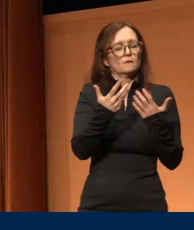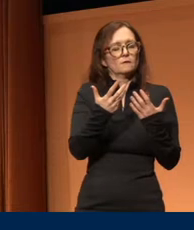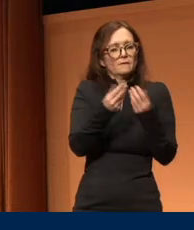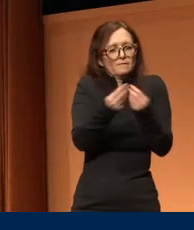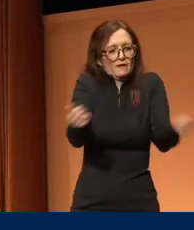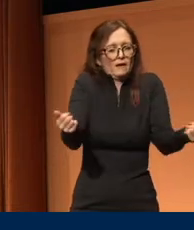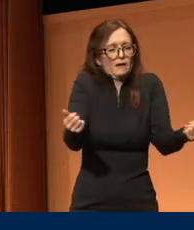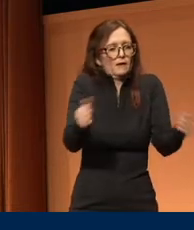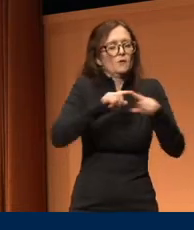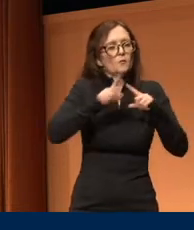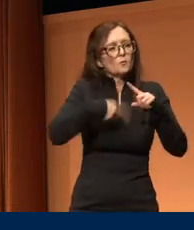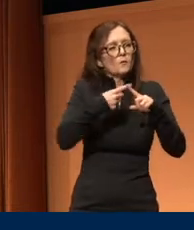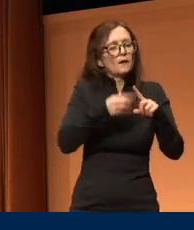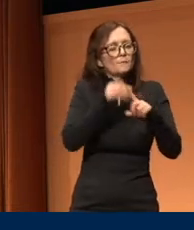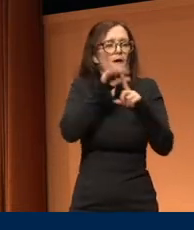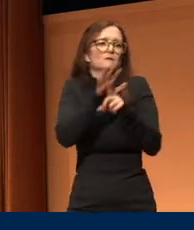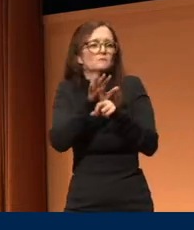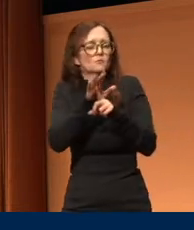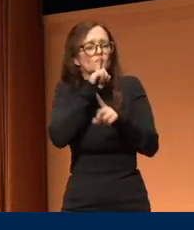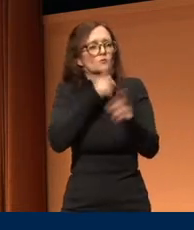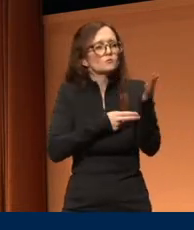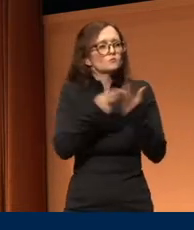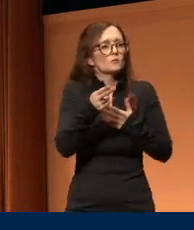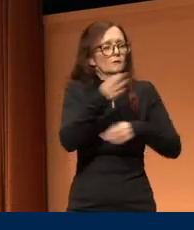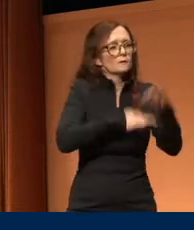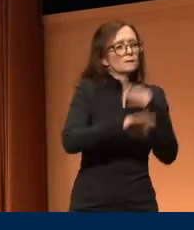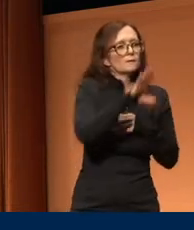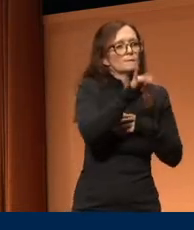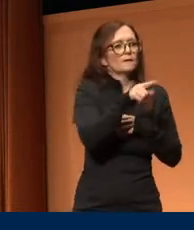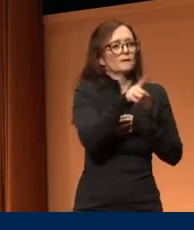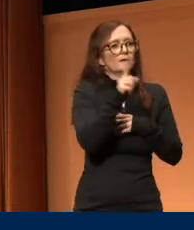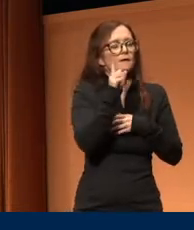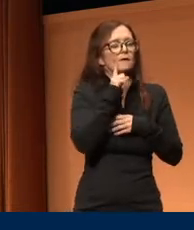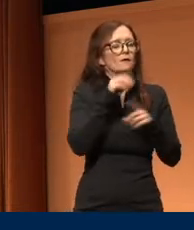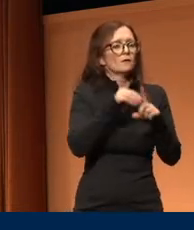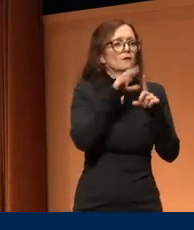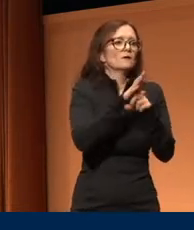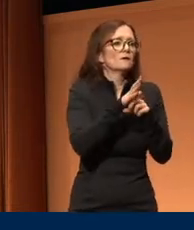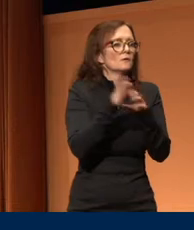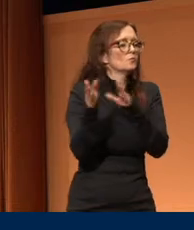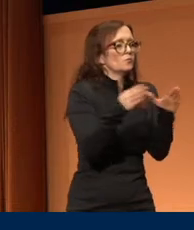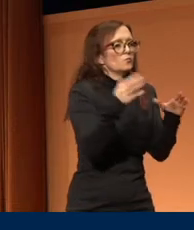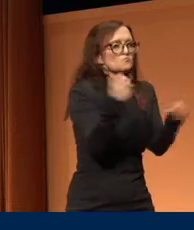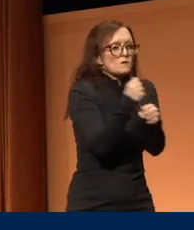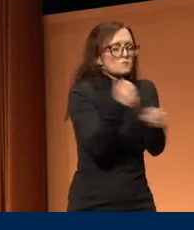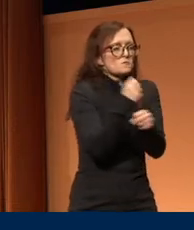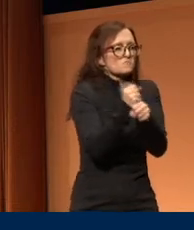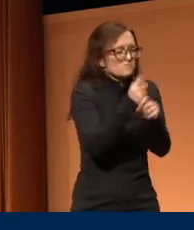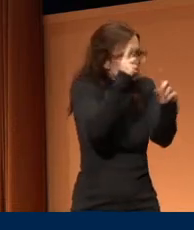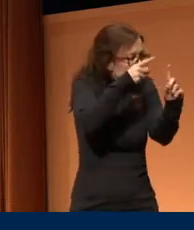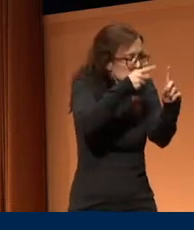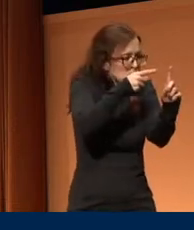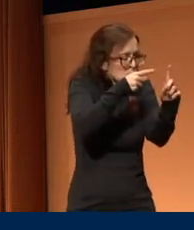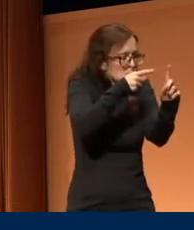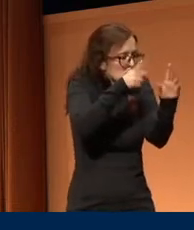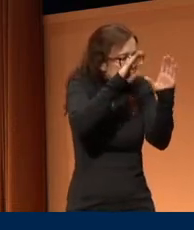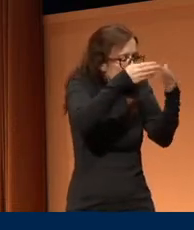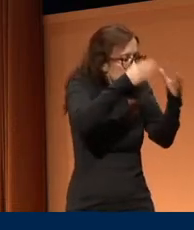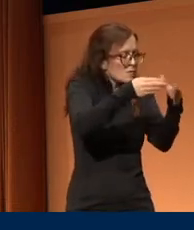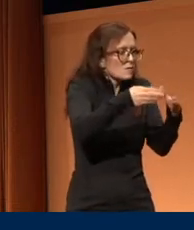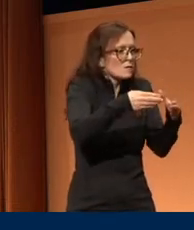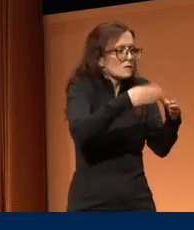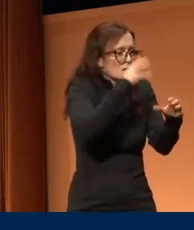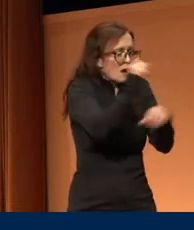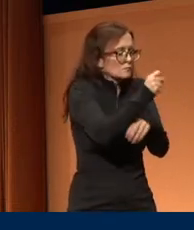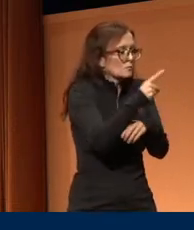impartial orientation towards truth was replaced by a partisan orientation towards winning. This probably means that an orientation